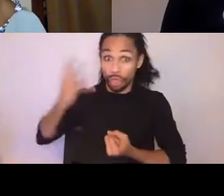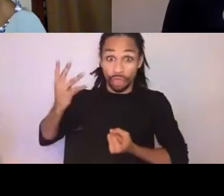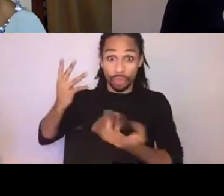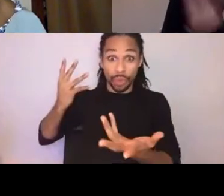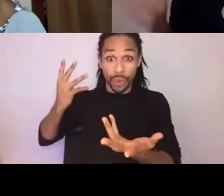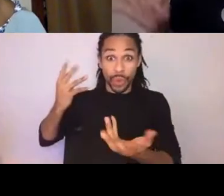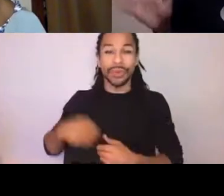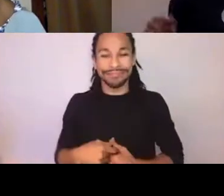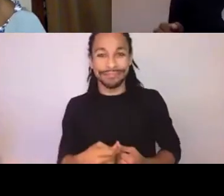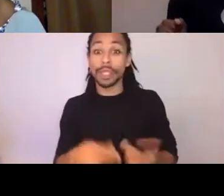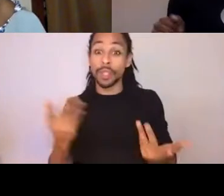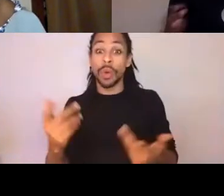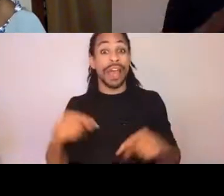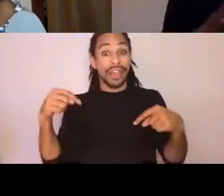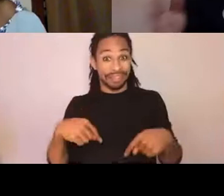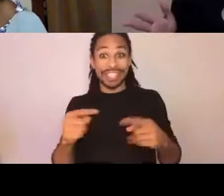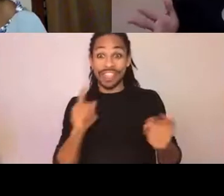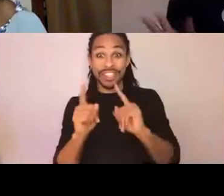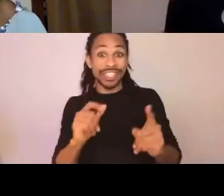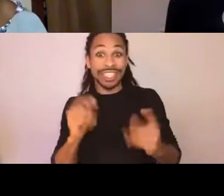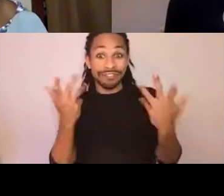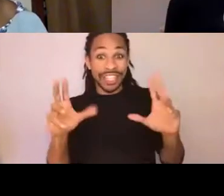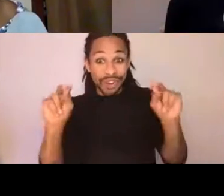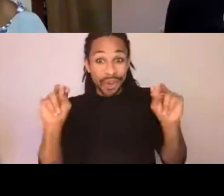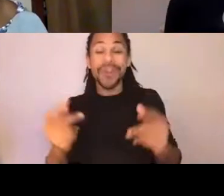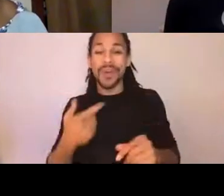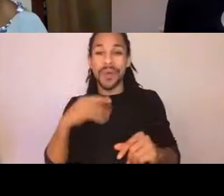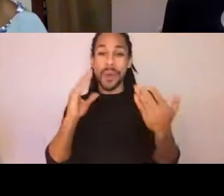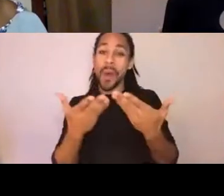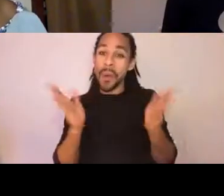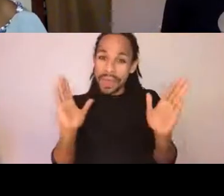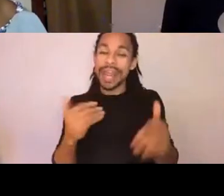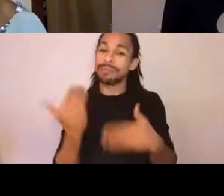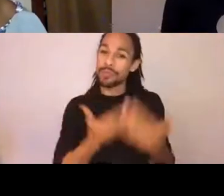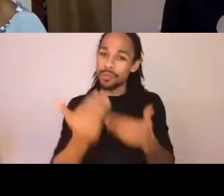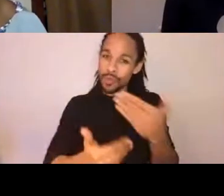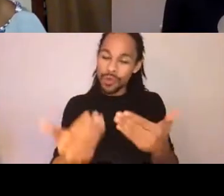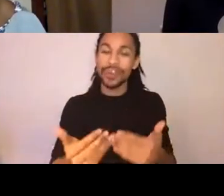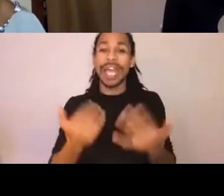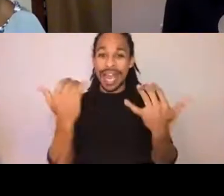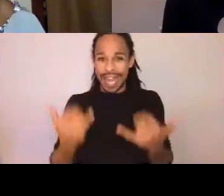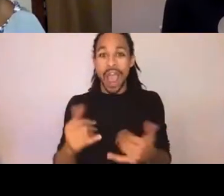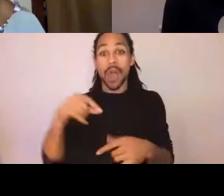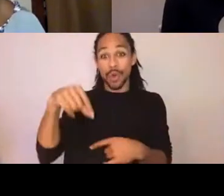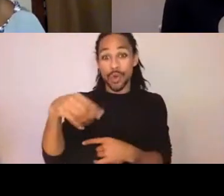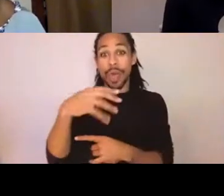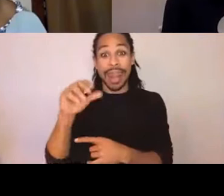and fruitful, and it's not done. We're just gonna open it and move things on to the Q&A and see what everyone else has to